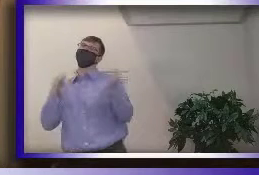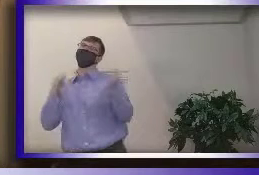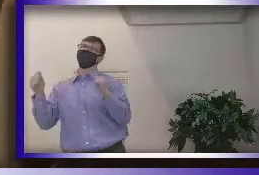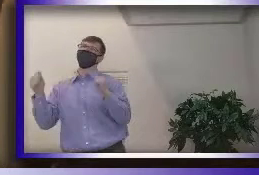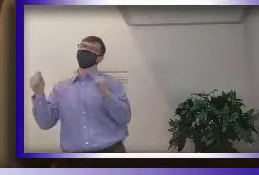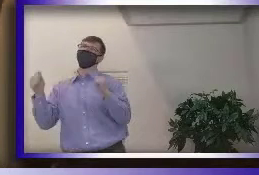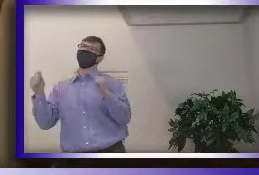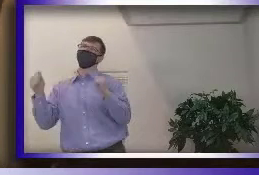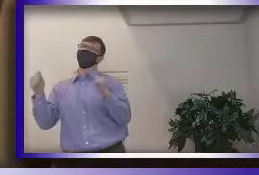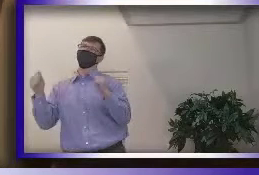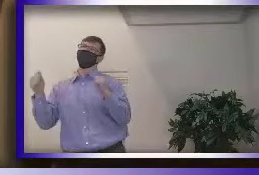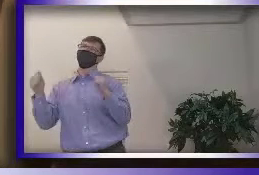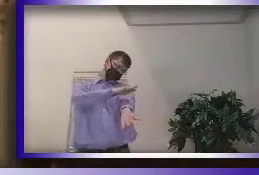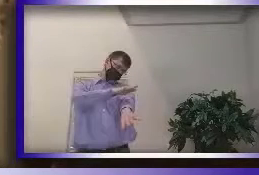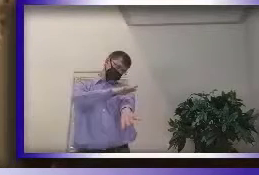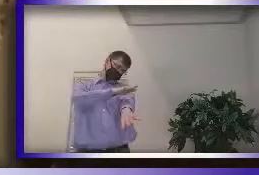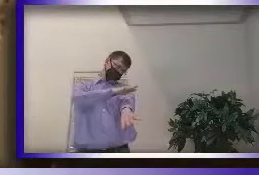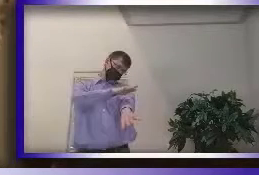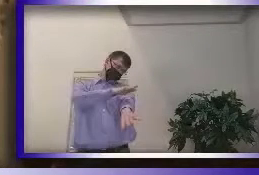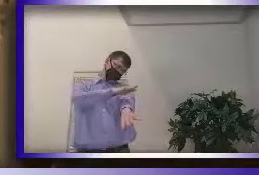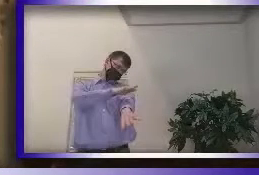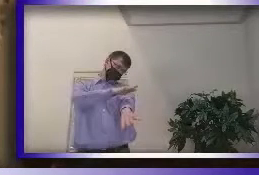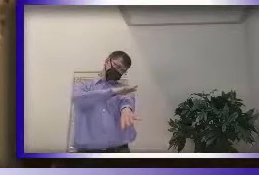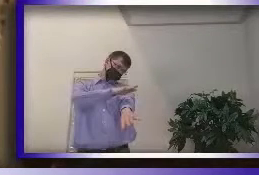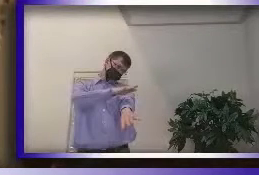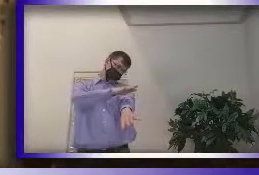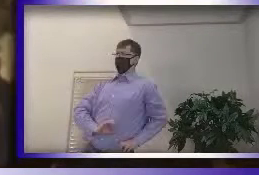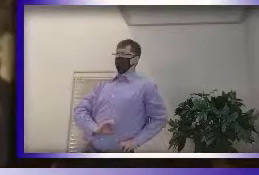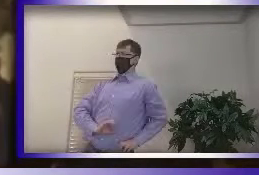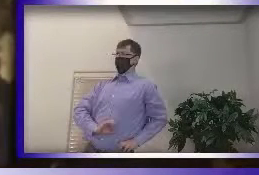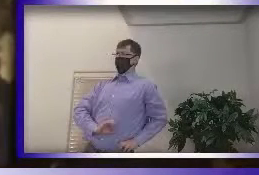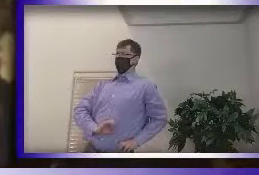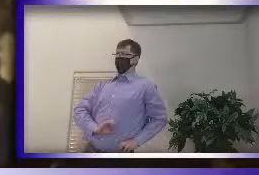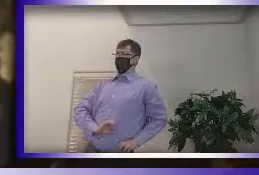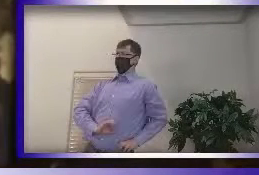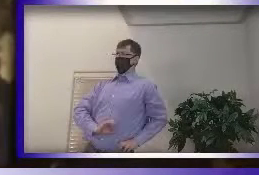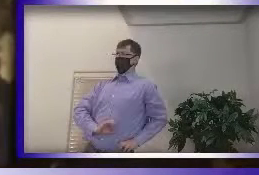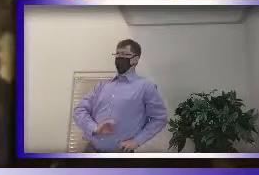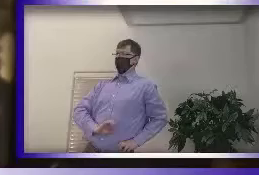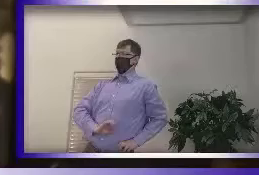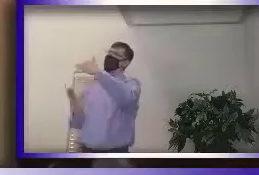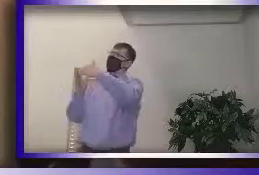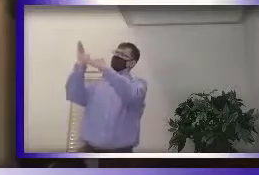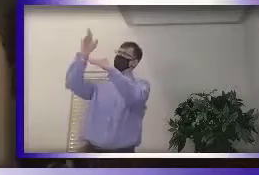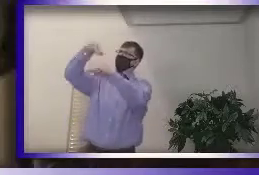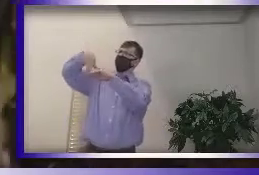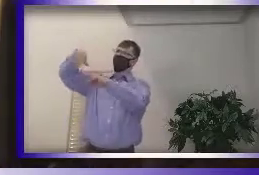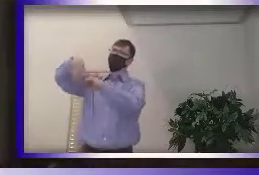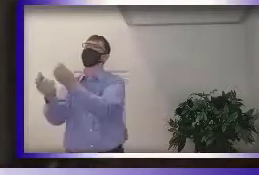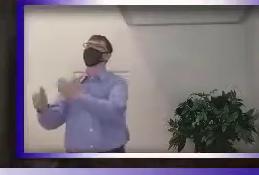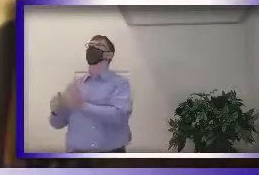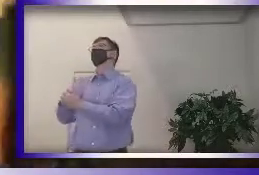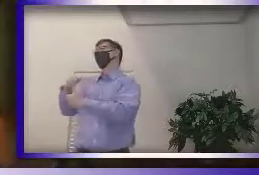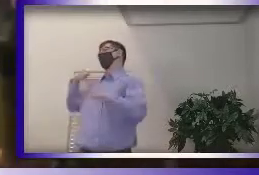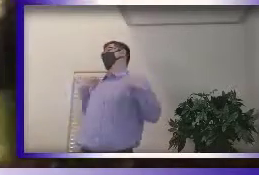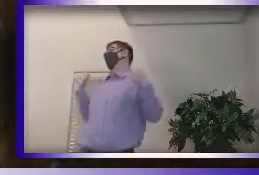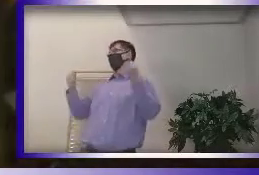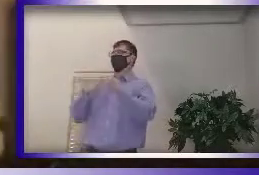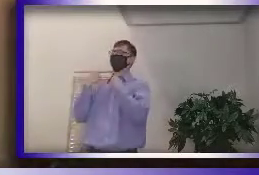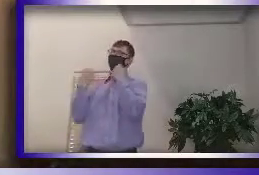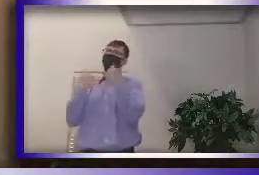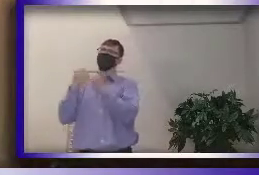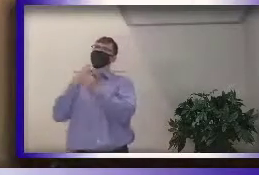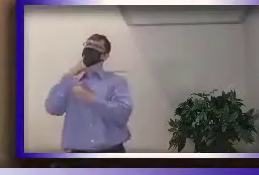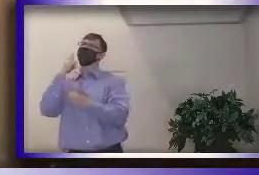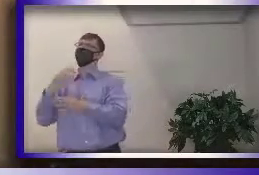greater energy again. So I want to spend some time talking about a woman named Kathy Donnelly. Does